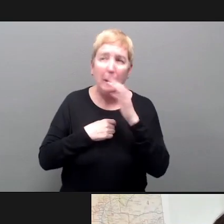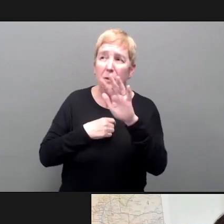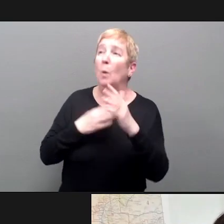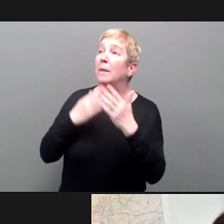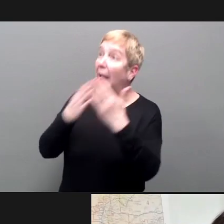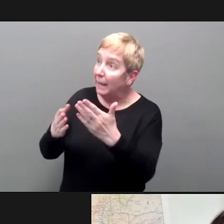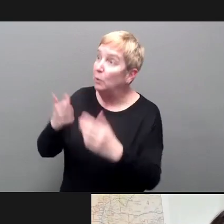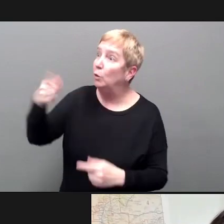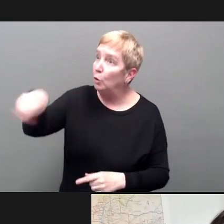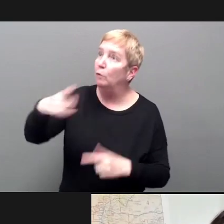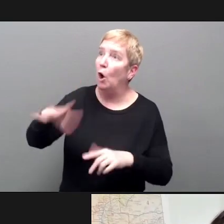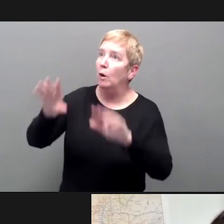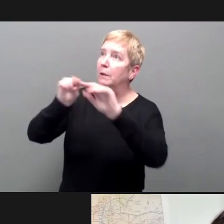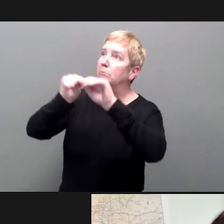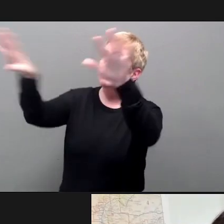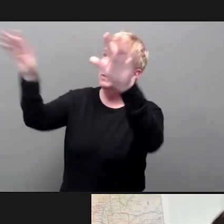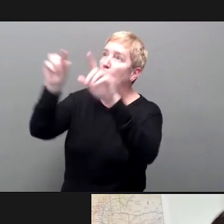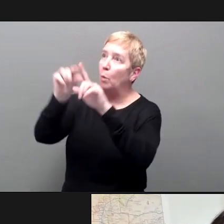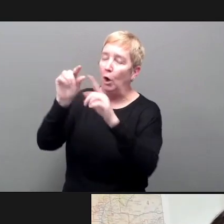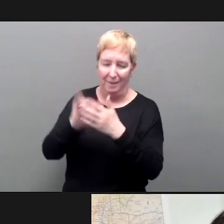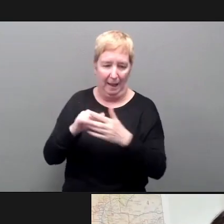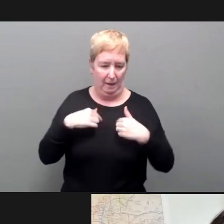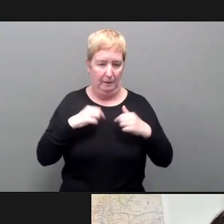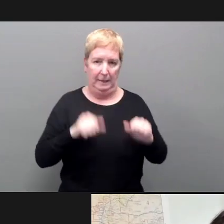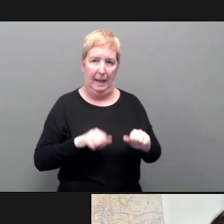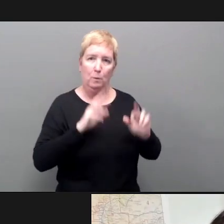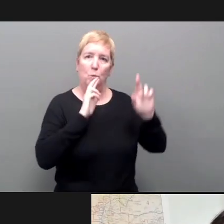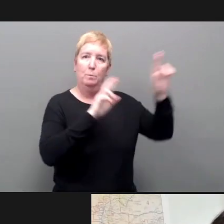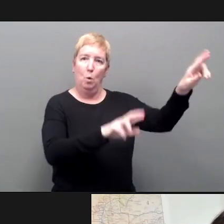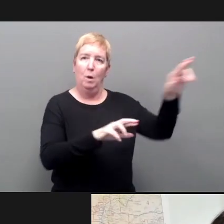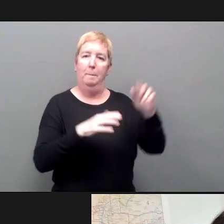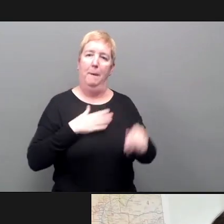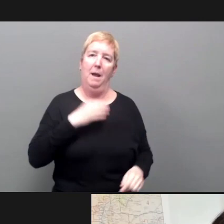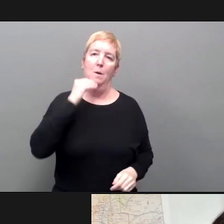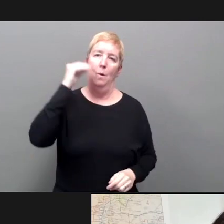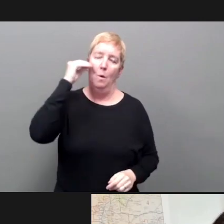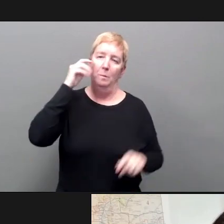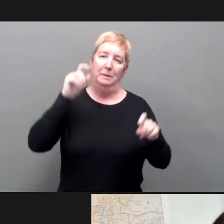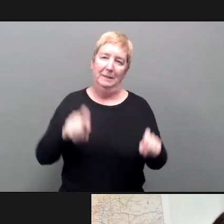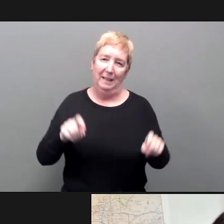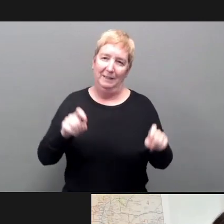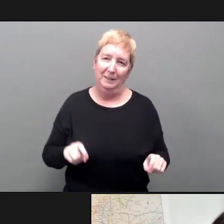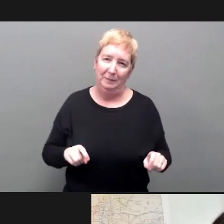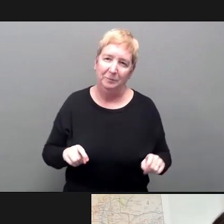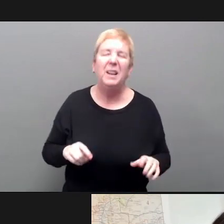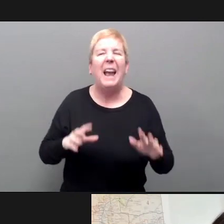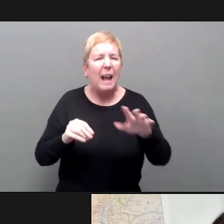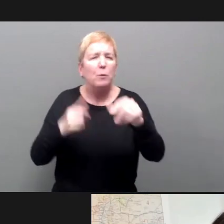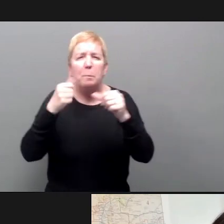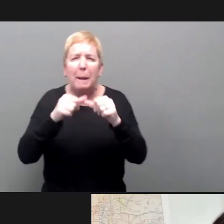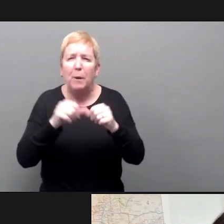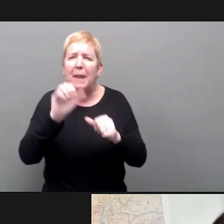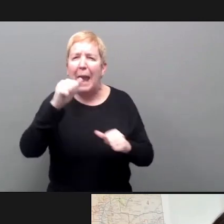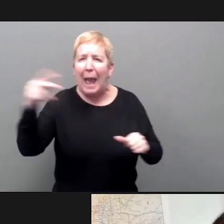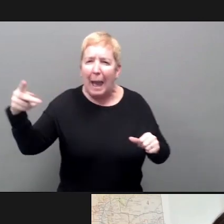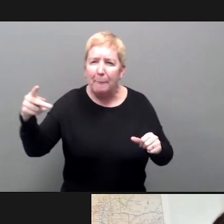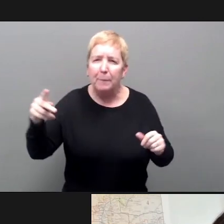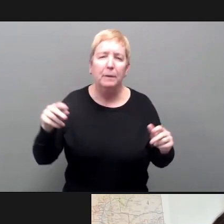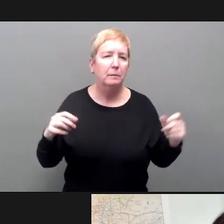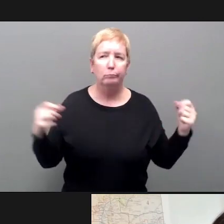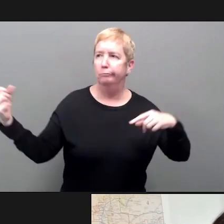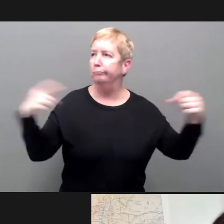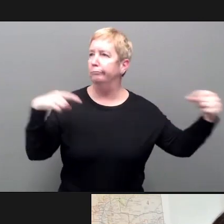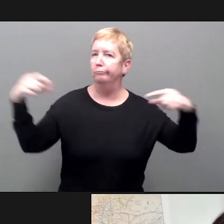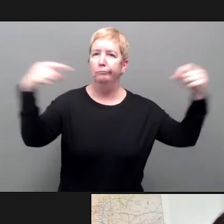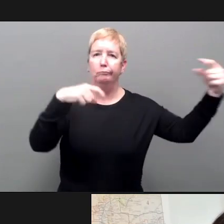out about that. And for those of you who aren't worried about your phone exchanging signals with other people, which